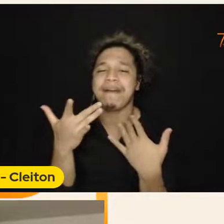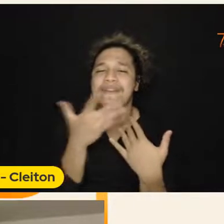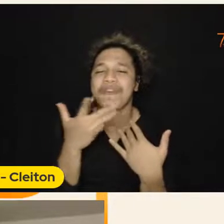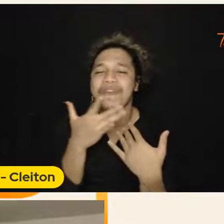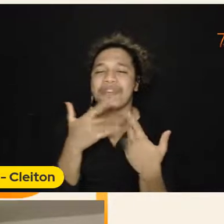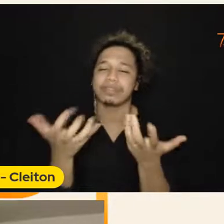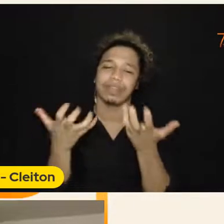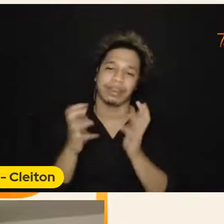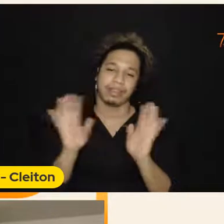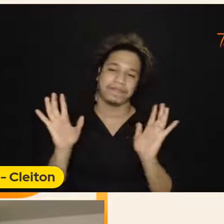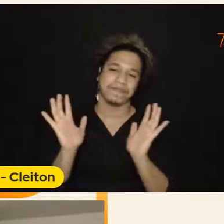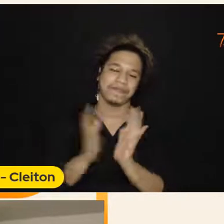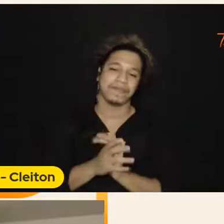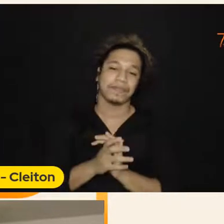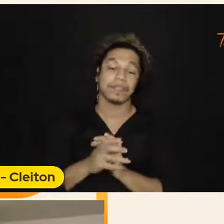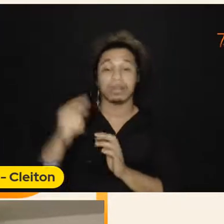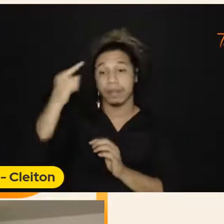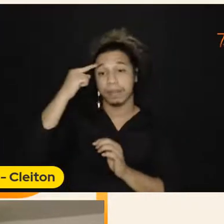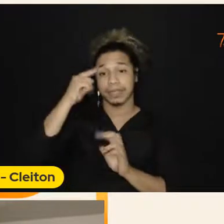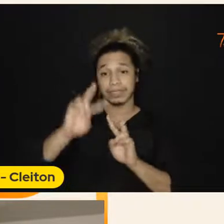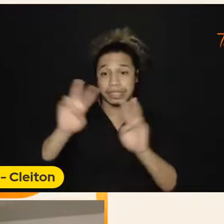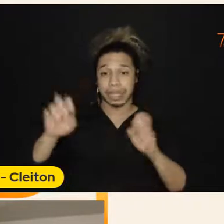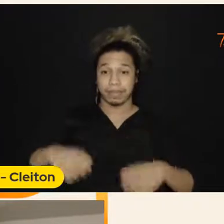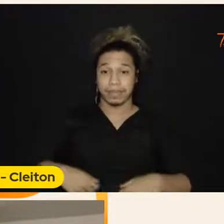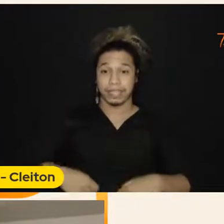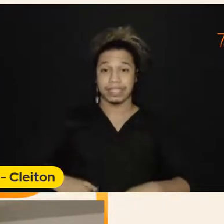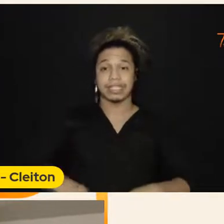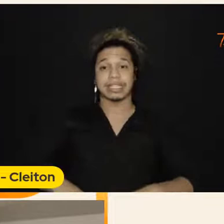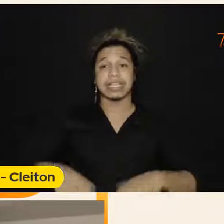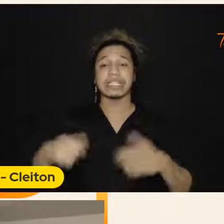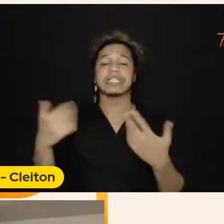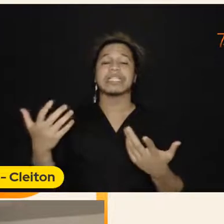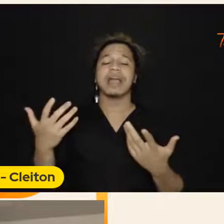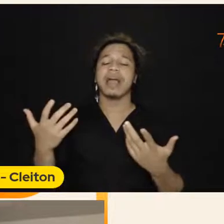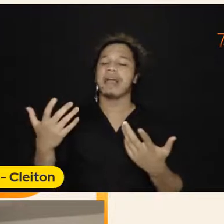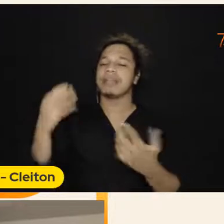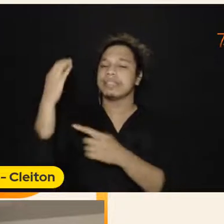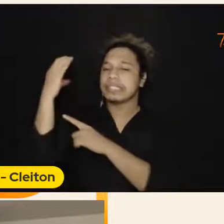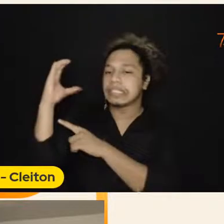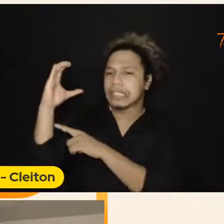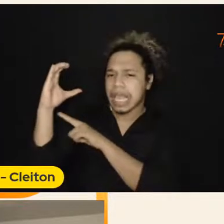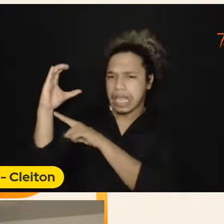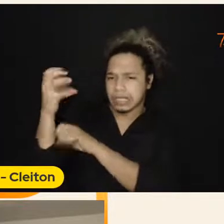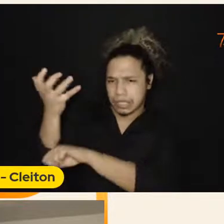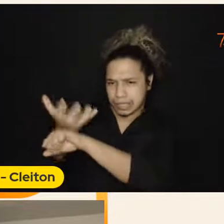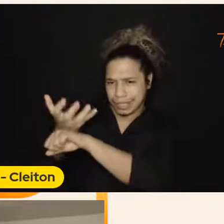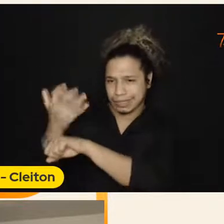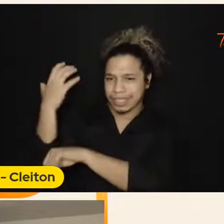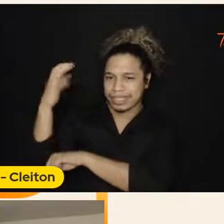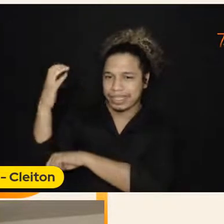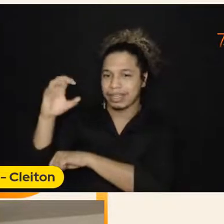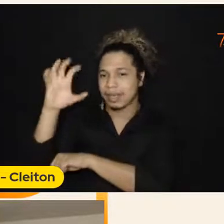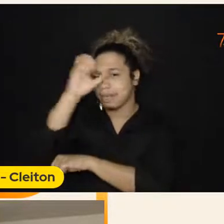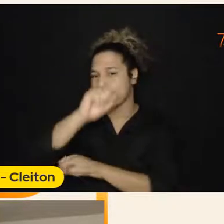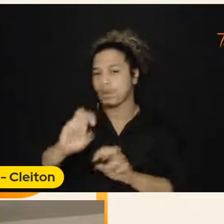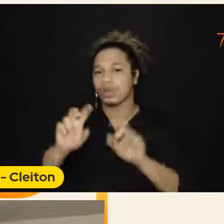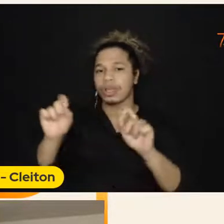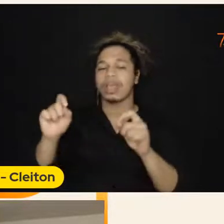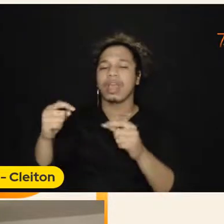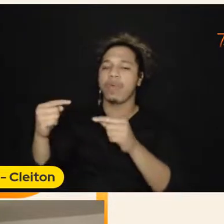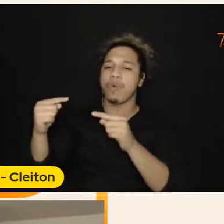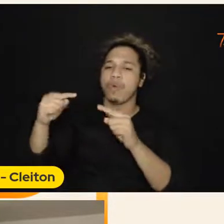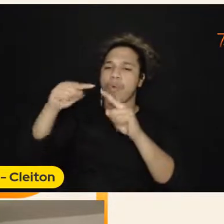When we think about science, for example, since it's content-based learning, let's say that we are learning the life cycle of